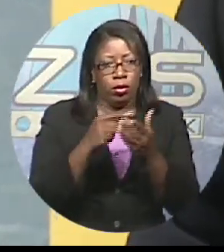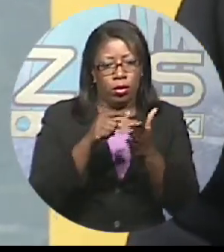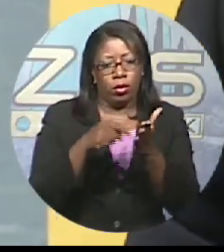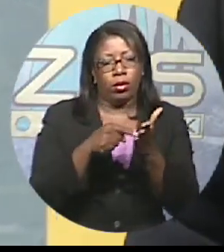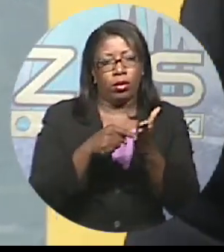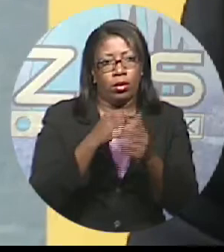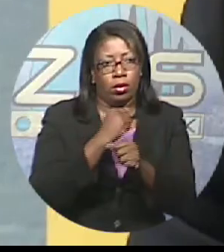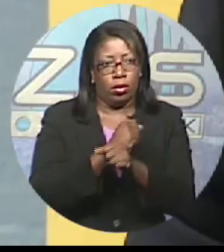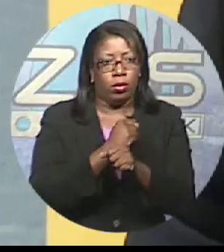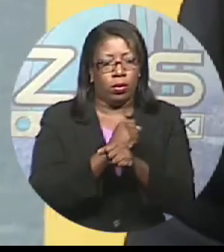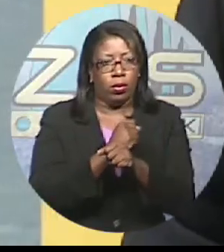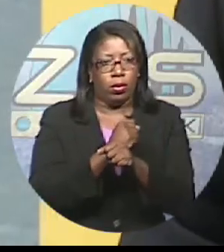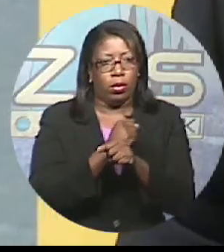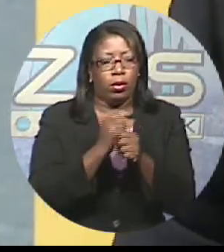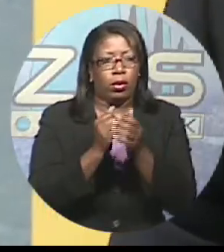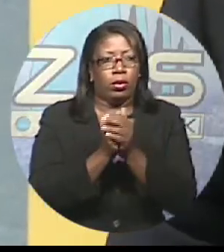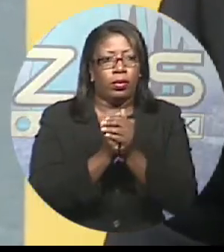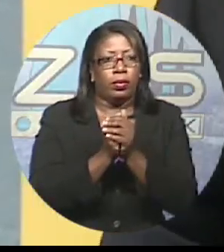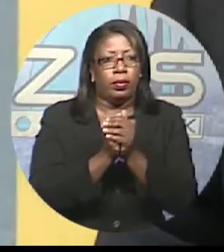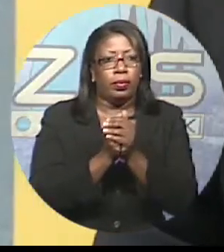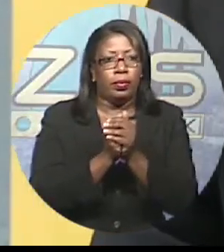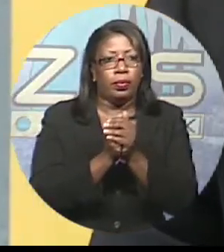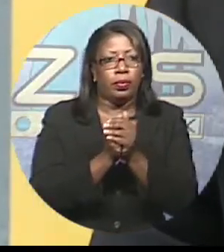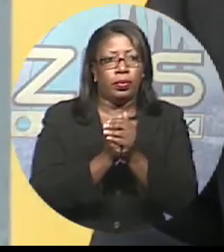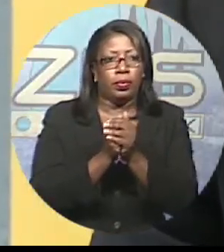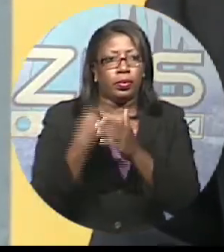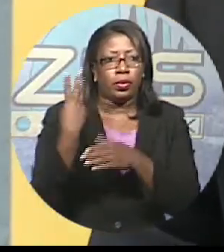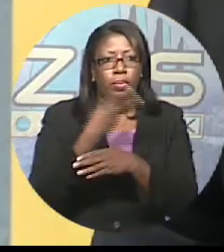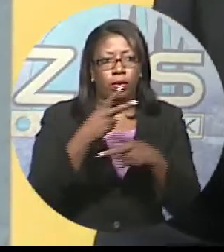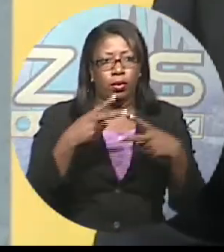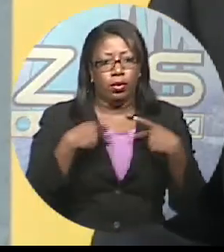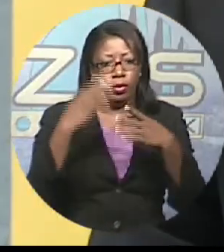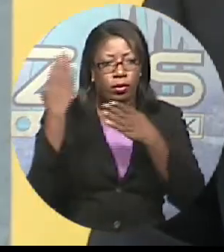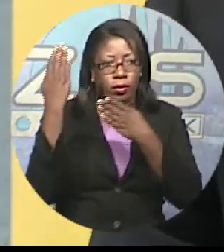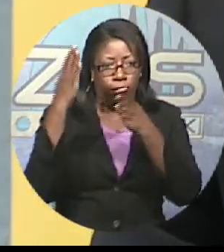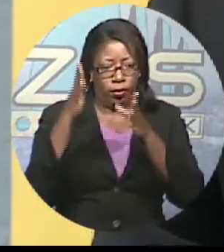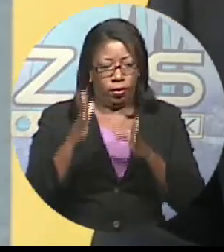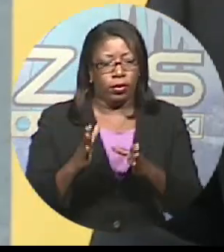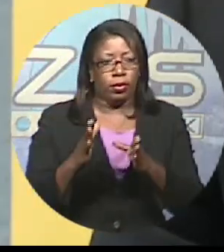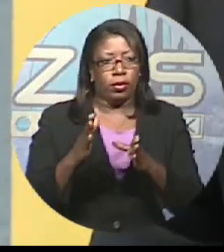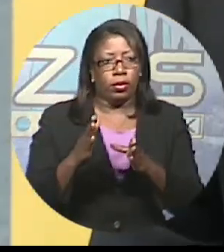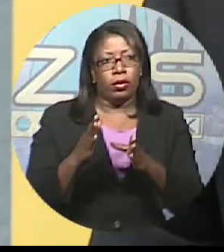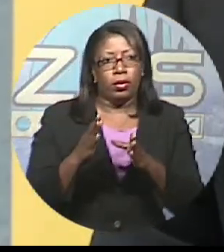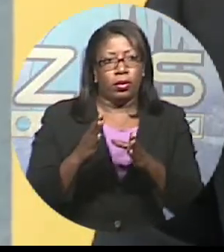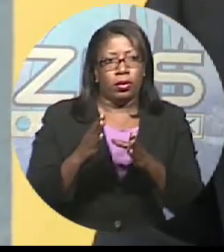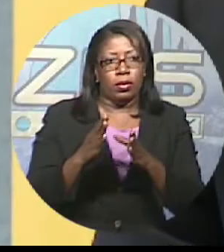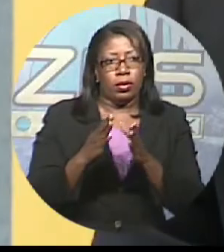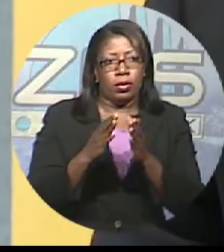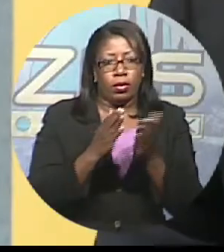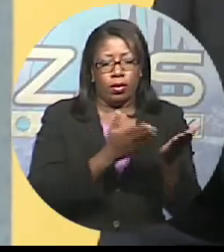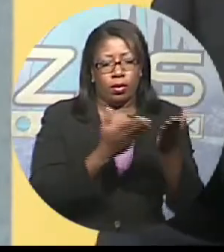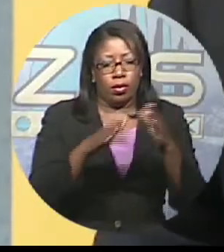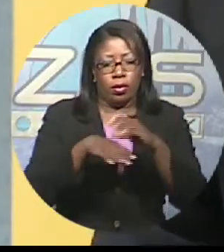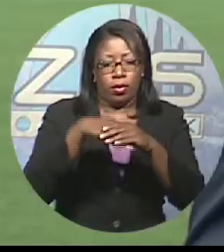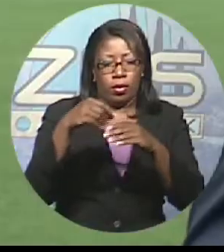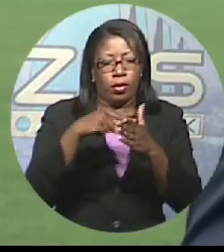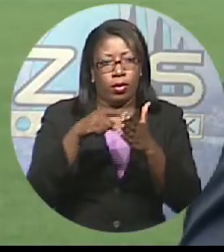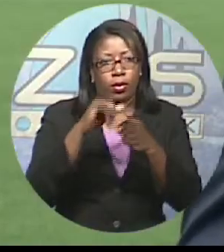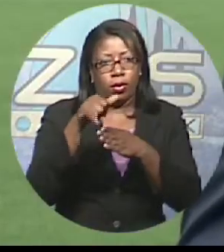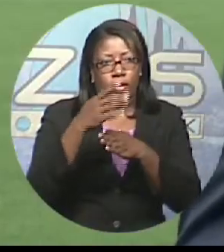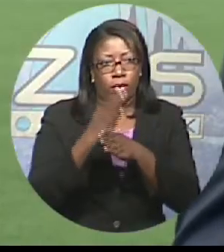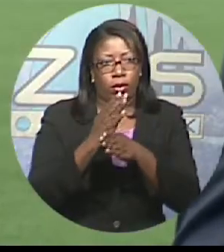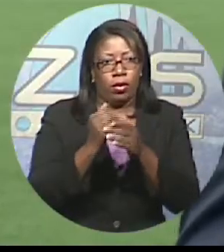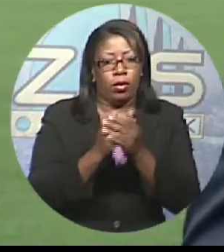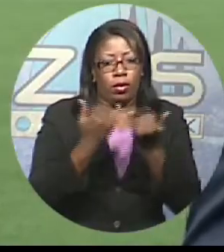the economic impact of this event, but we've got Bahamian service providers who are there and carrying out these functions.